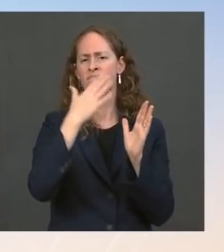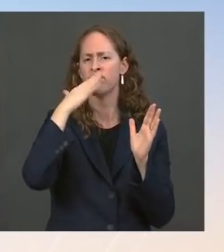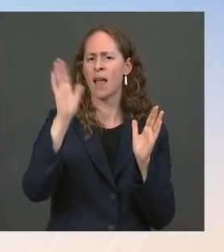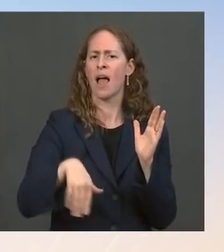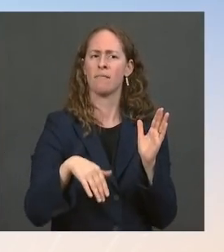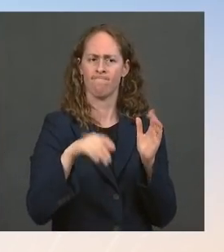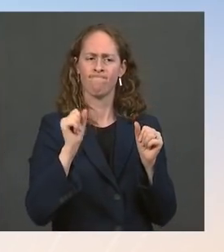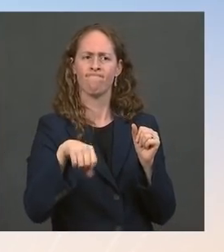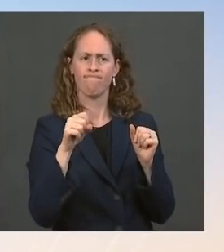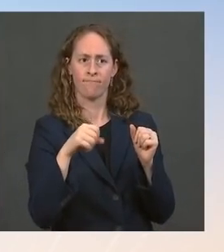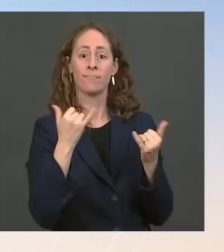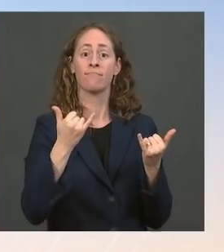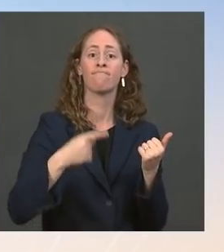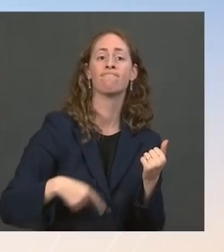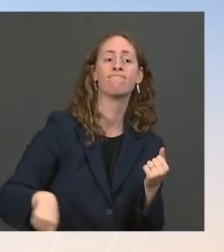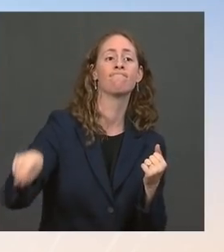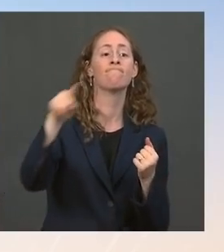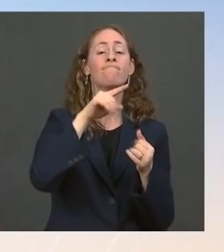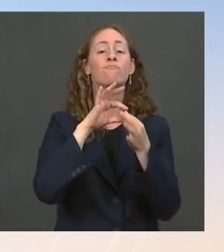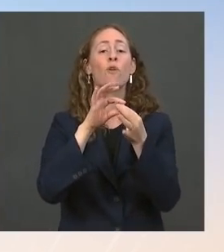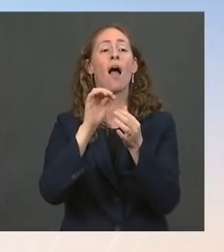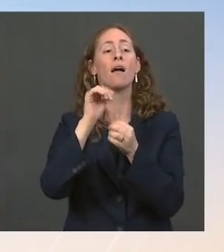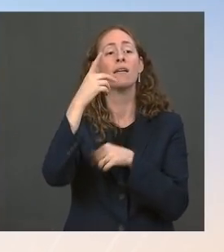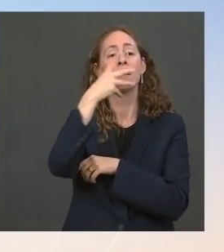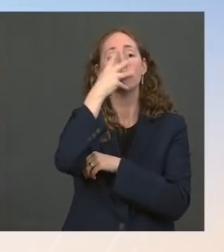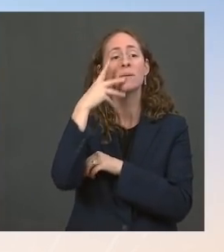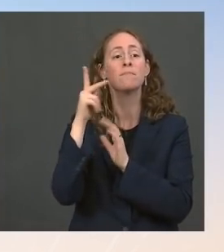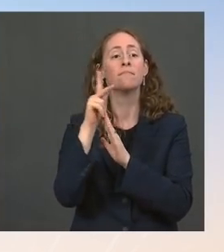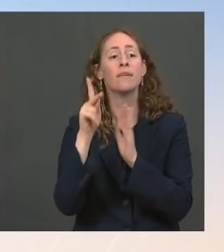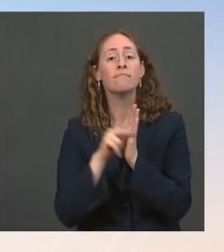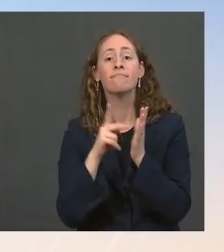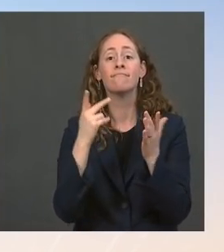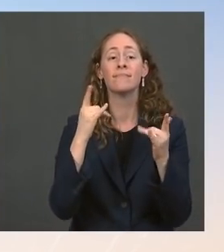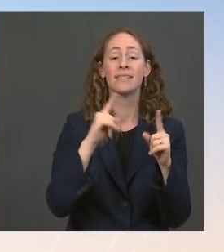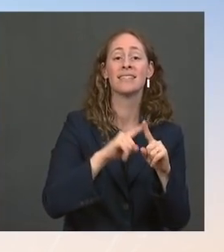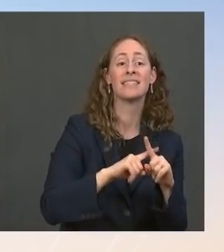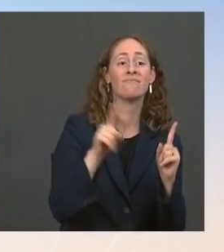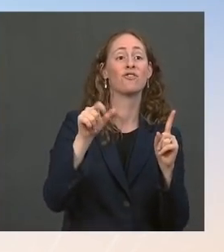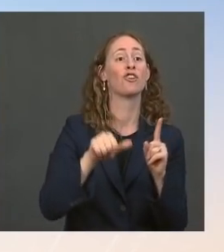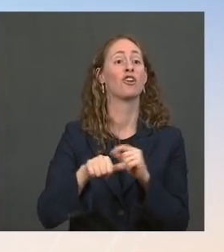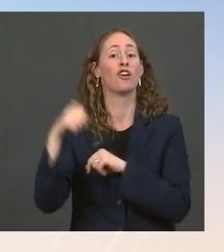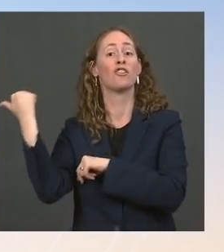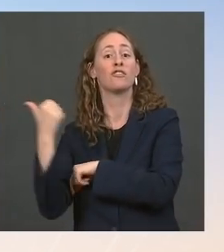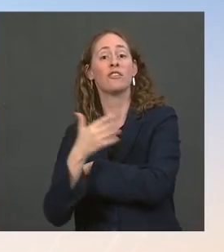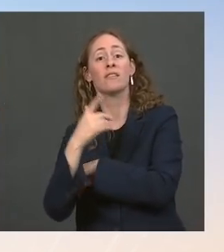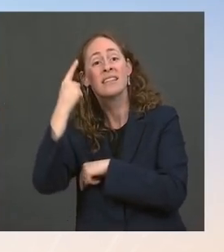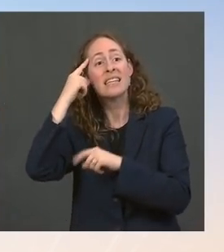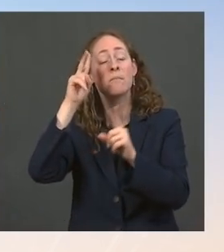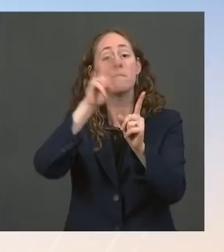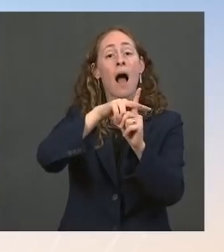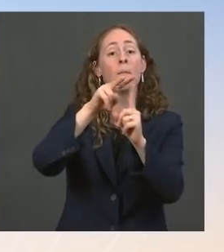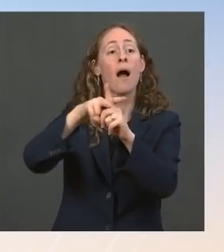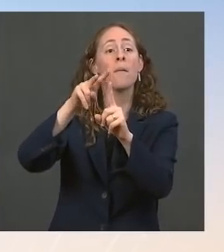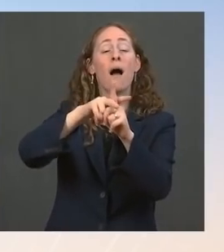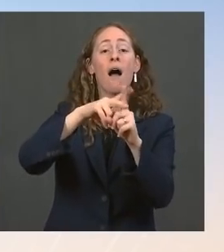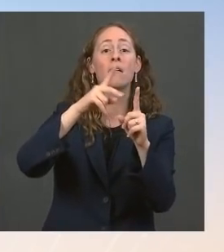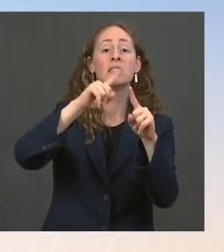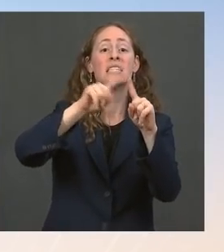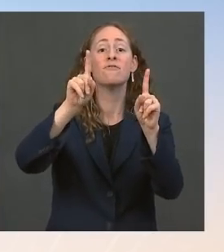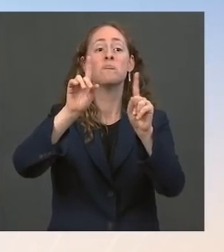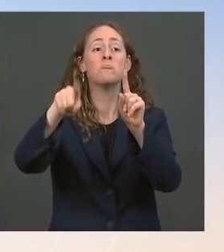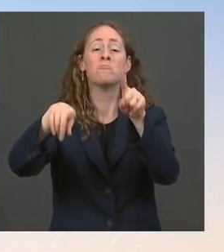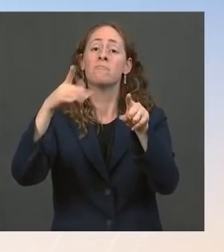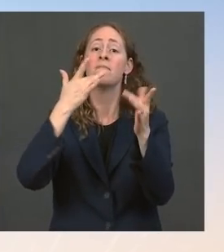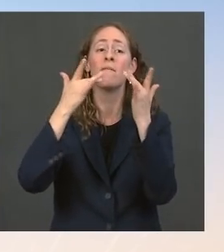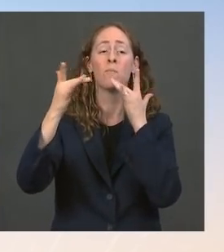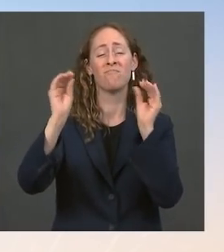immigration policy in a different way than we were handling for other migrants across who were coming across the border. That's not true. And so what we've been doing